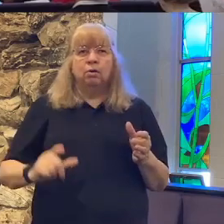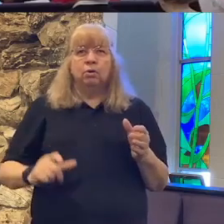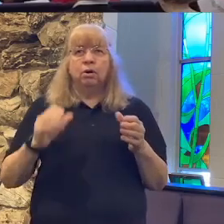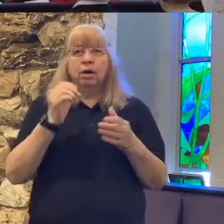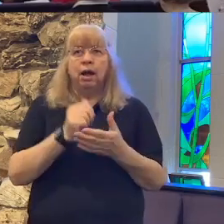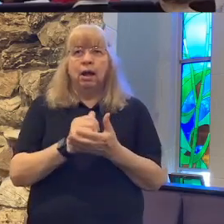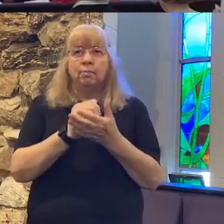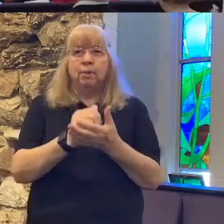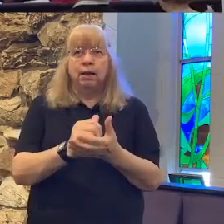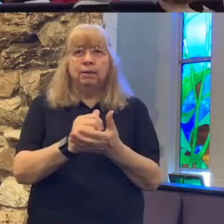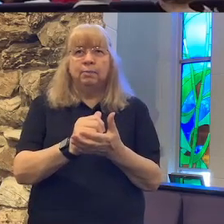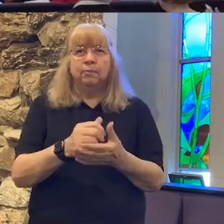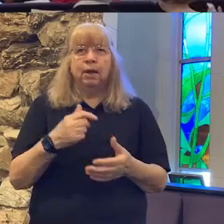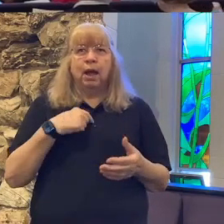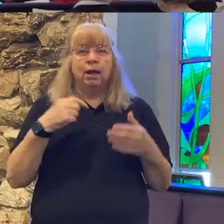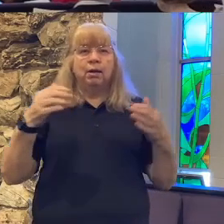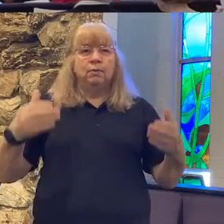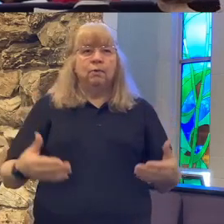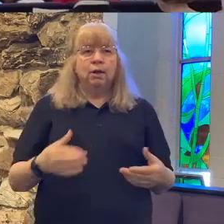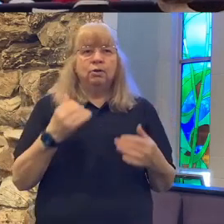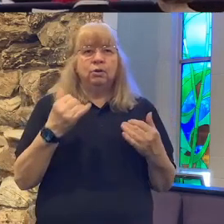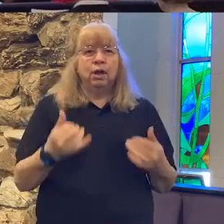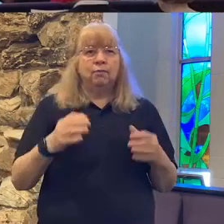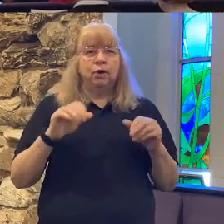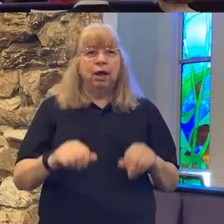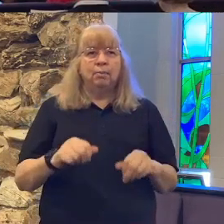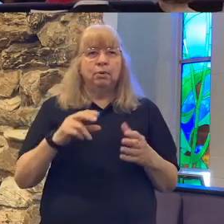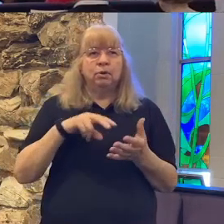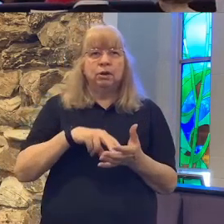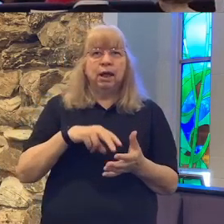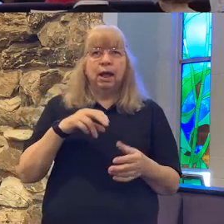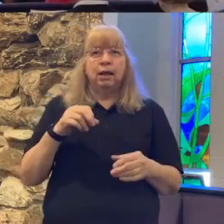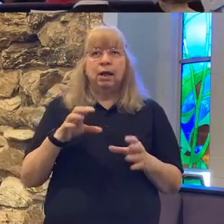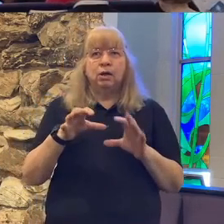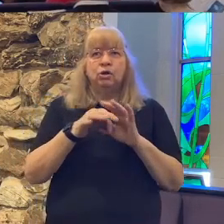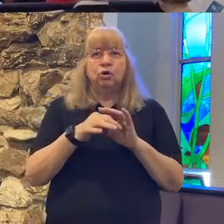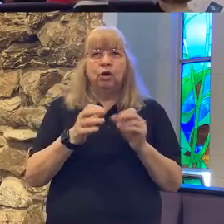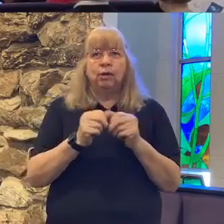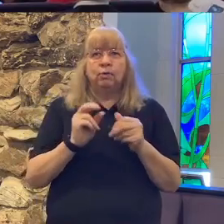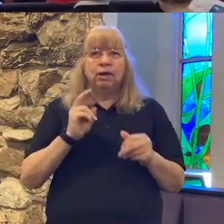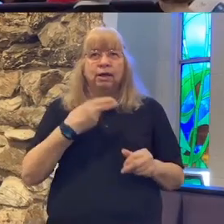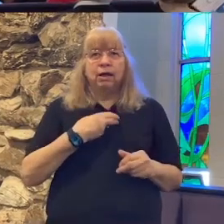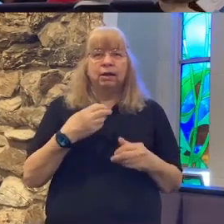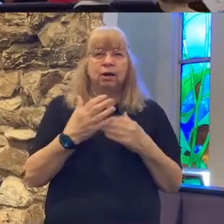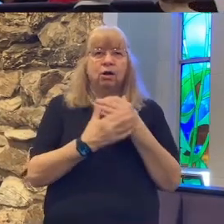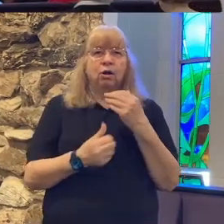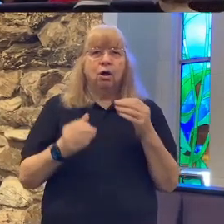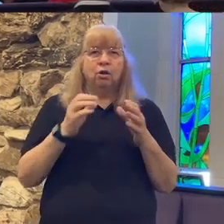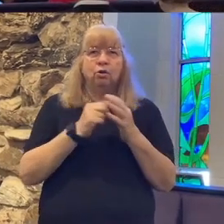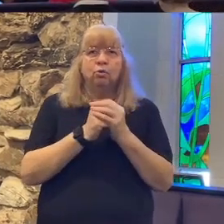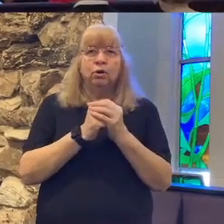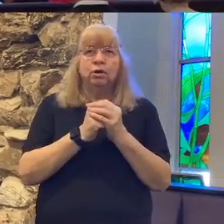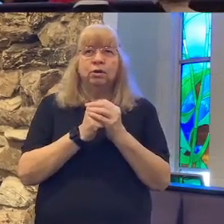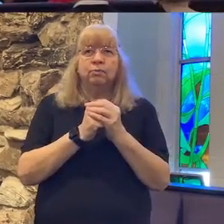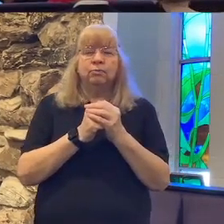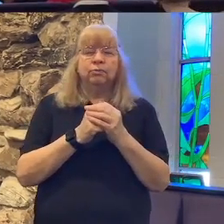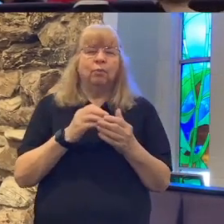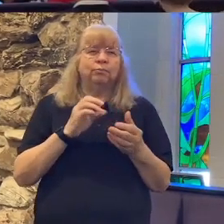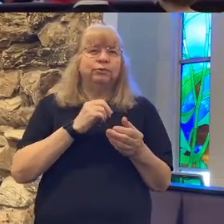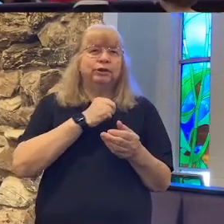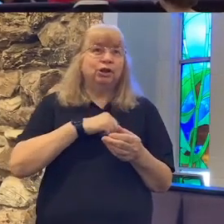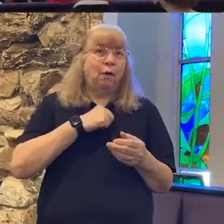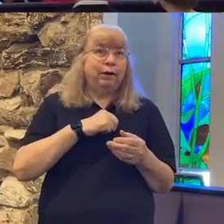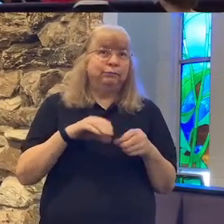I do invite you now, if you are able, to stand and join with us in our call to worship. Sorry, our opening